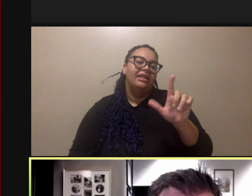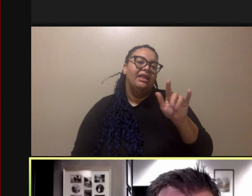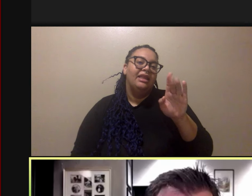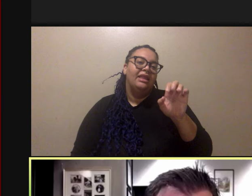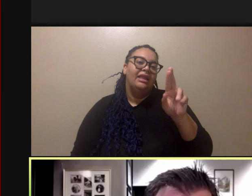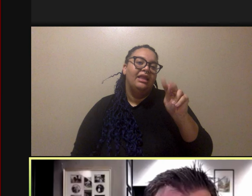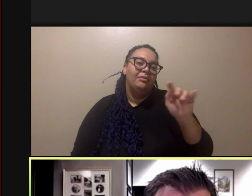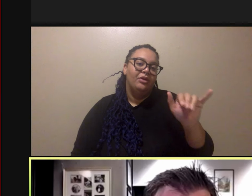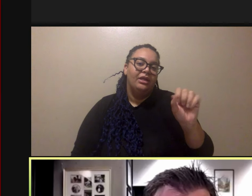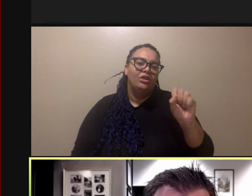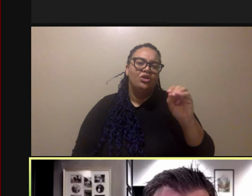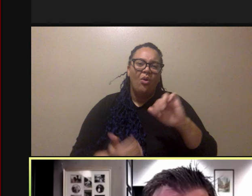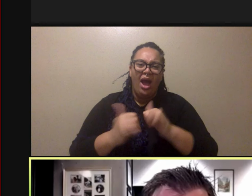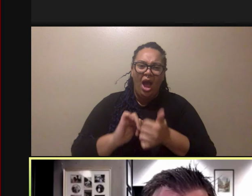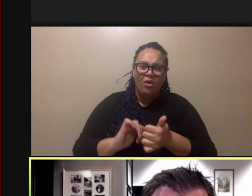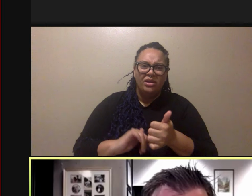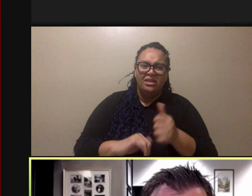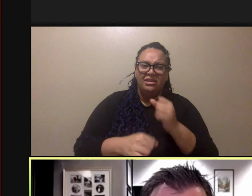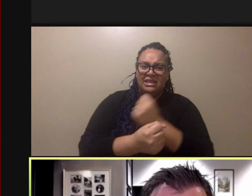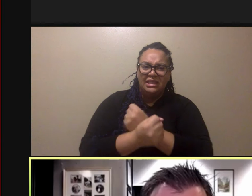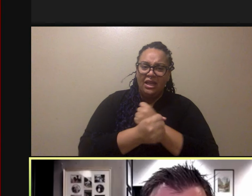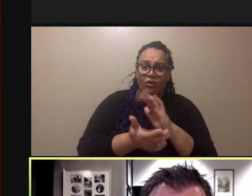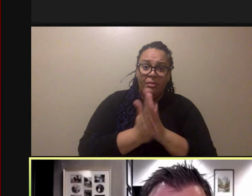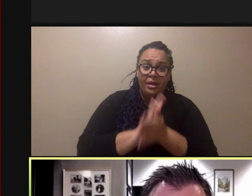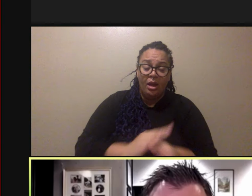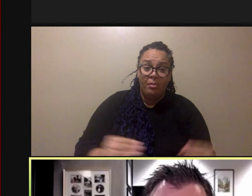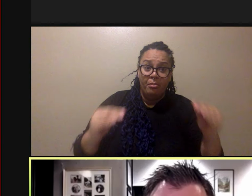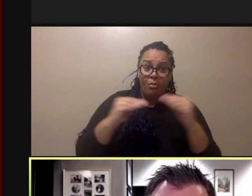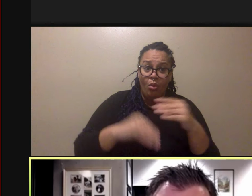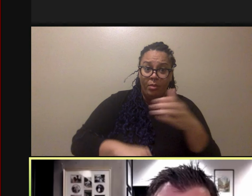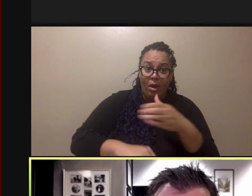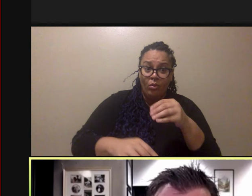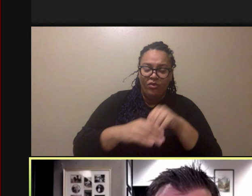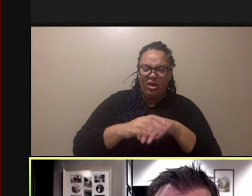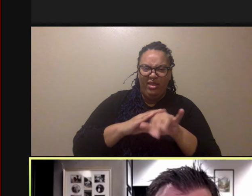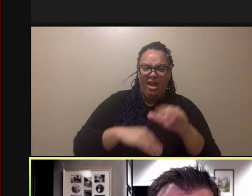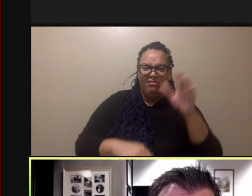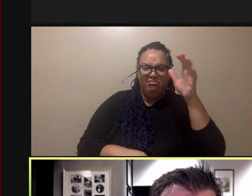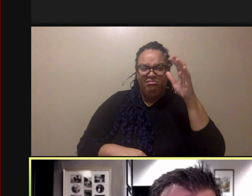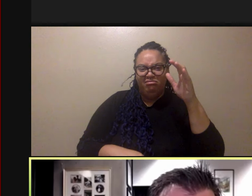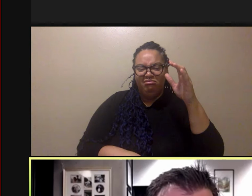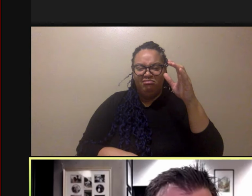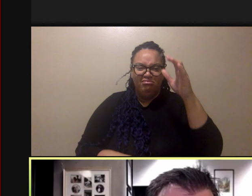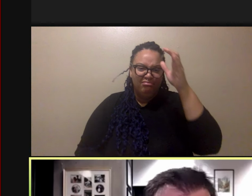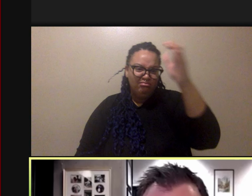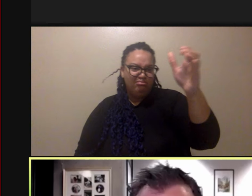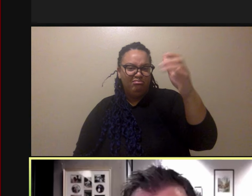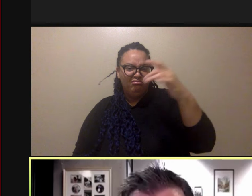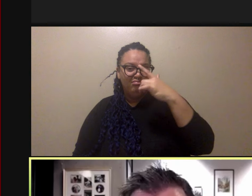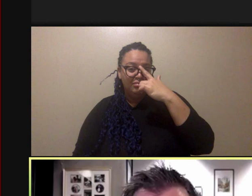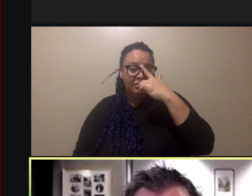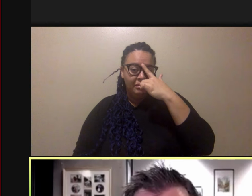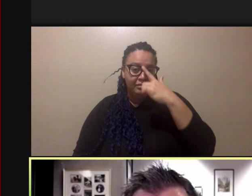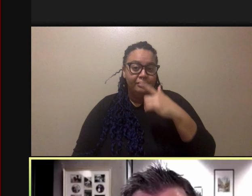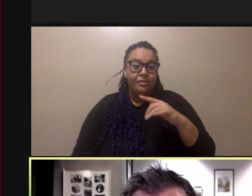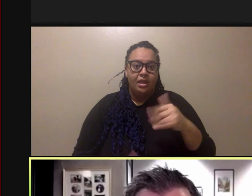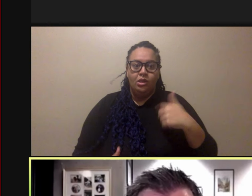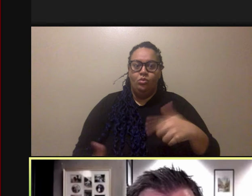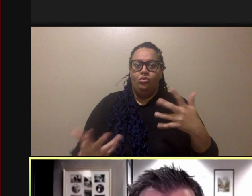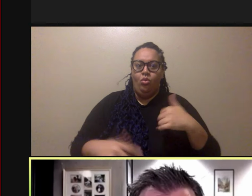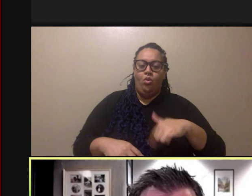So how did slavery become more powerful in that context? This was basically a genesis of what we call white